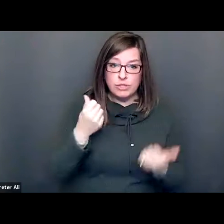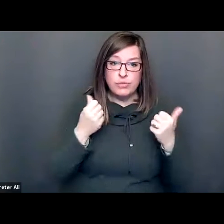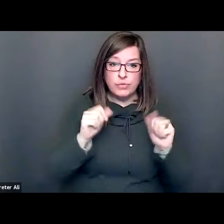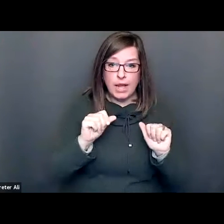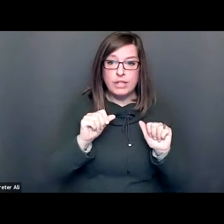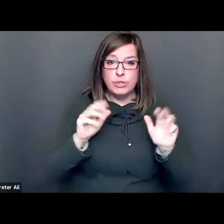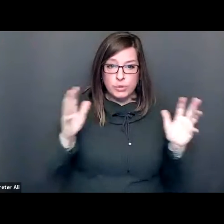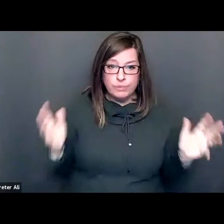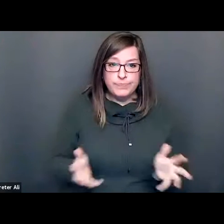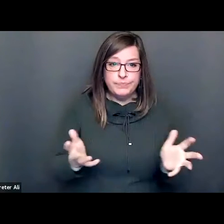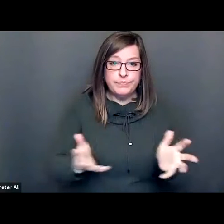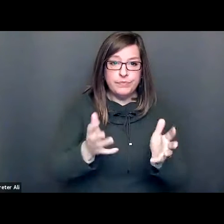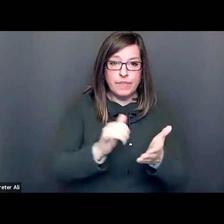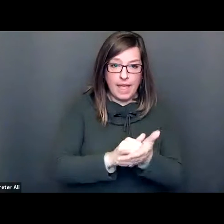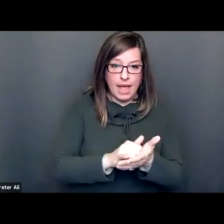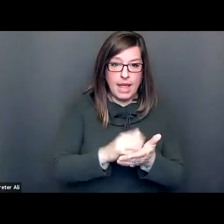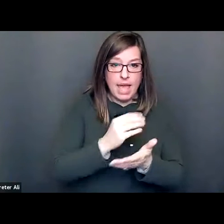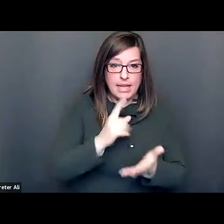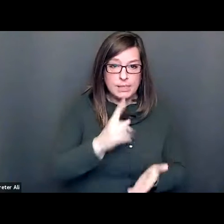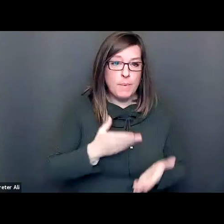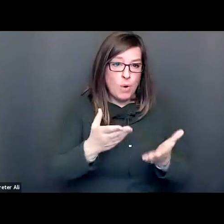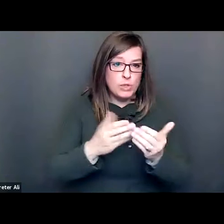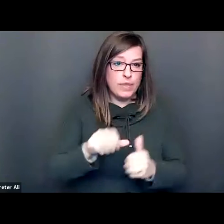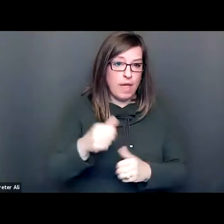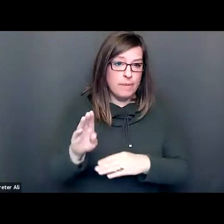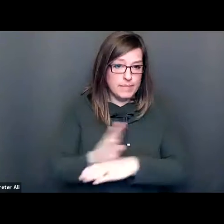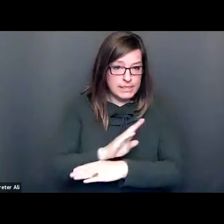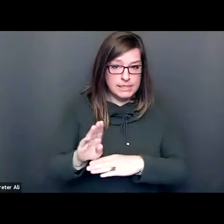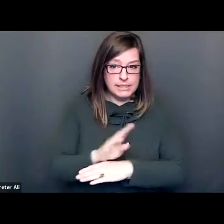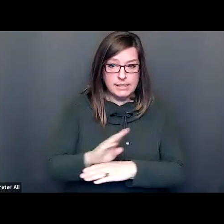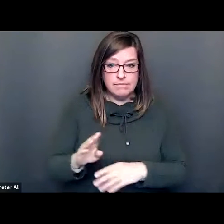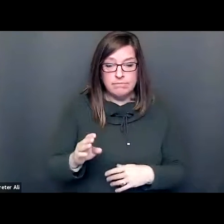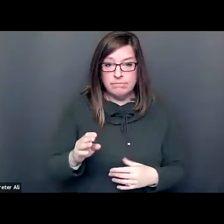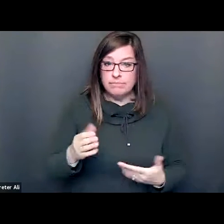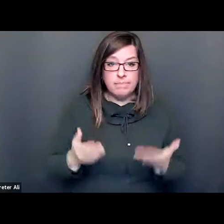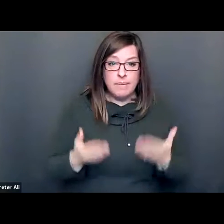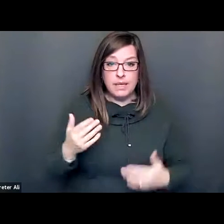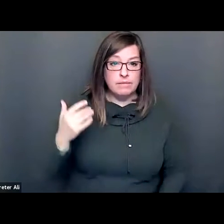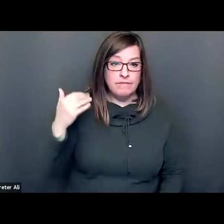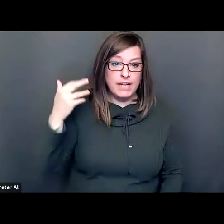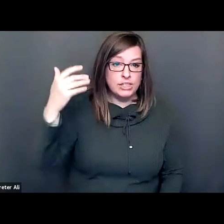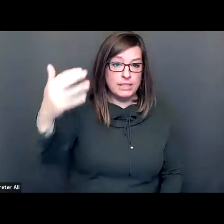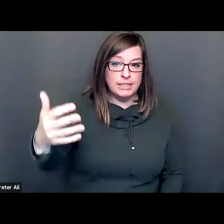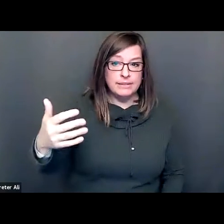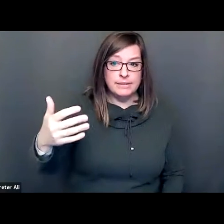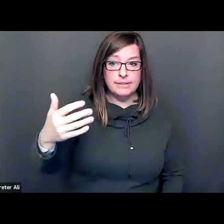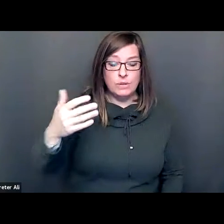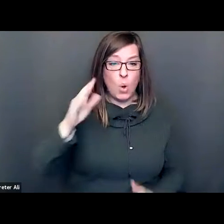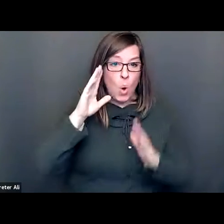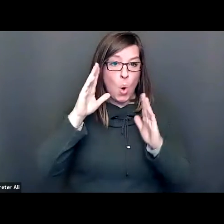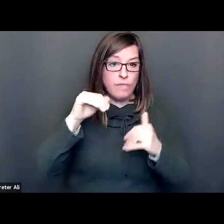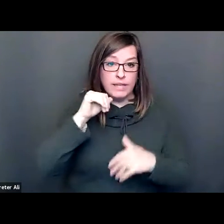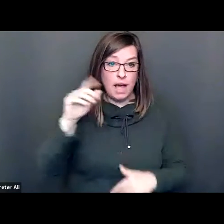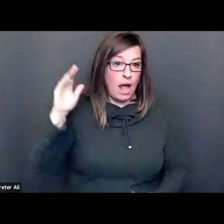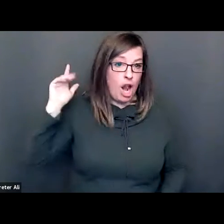or proposed with other businesses, and is something that someday, hopefully not in the